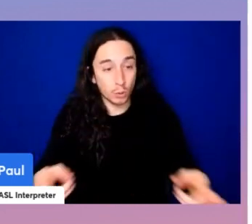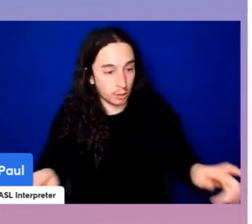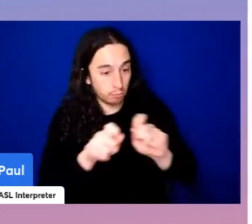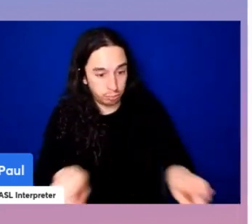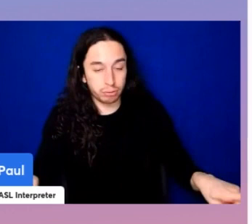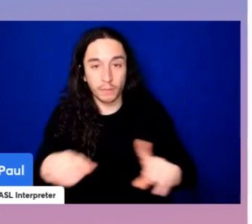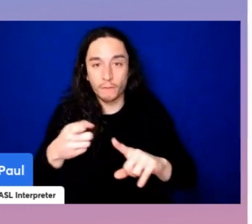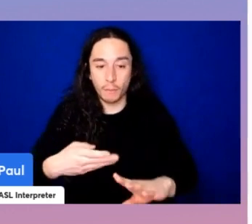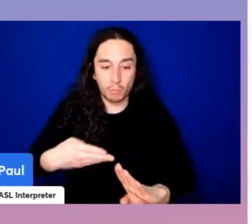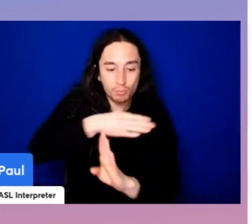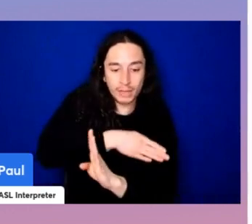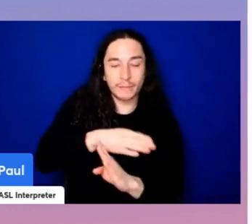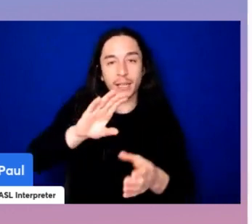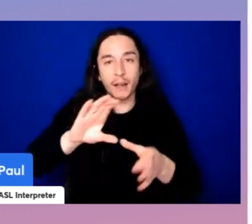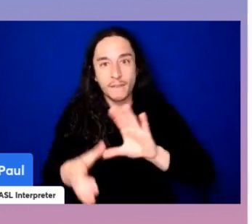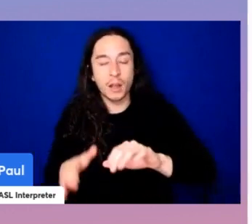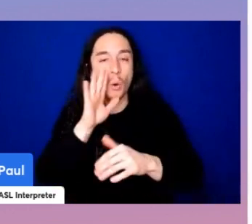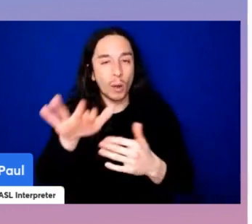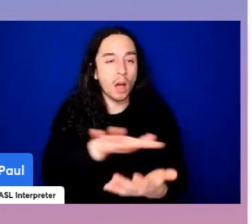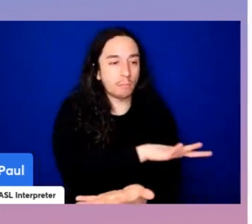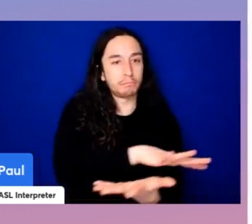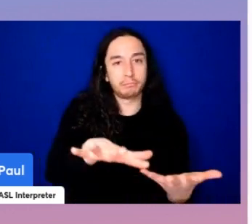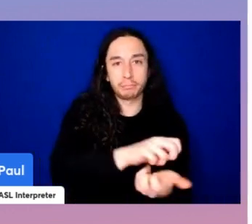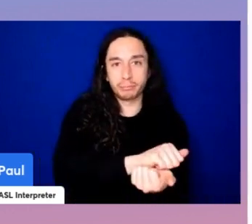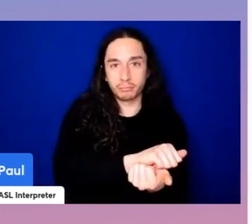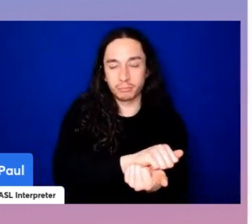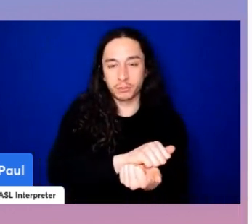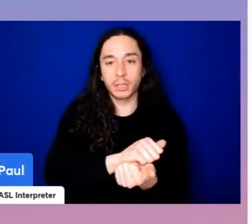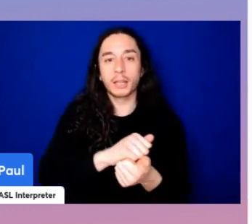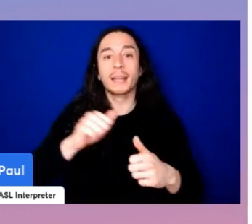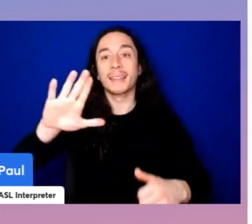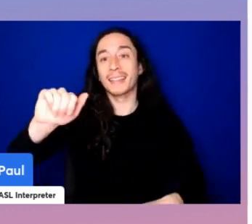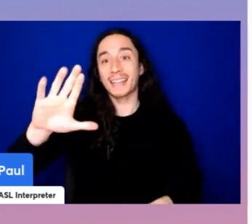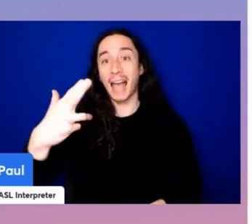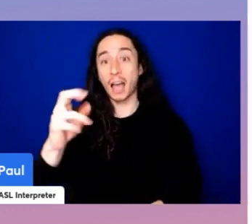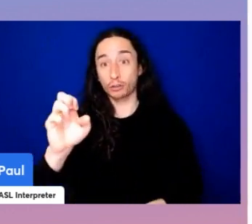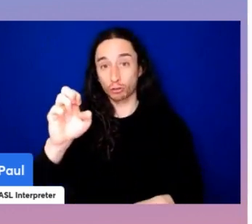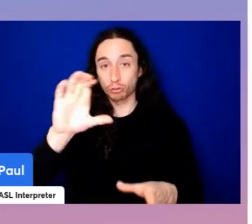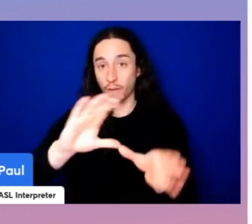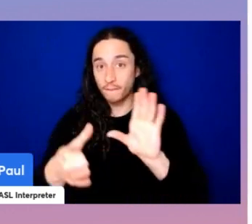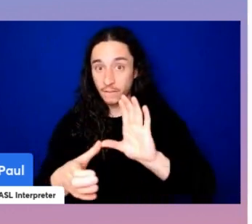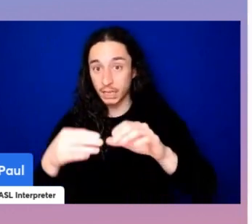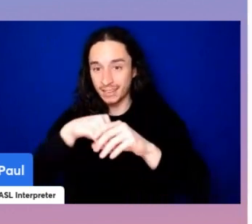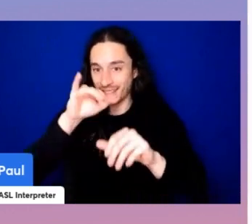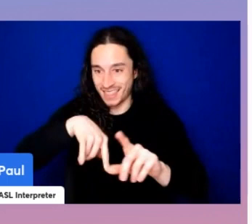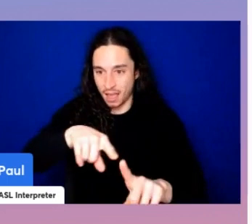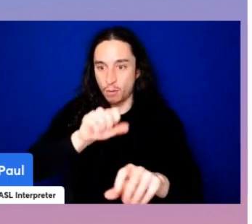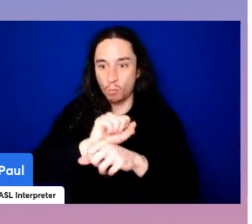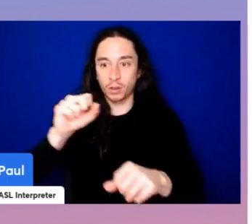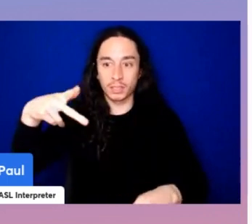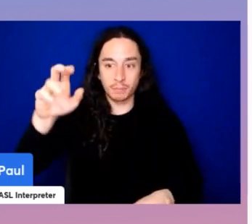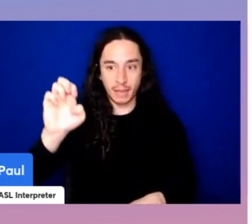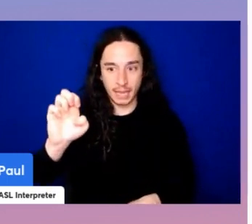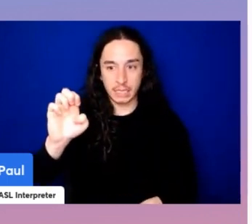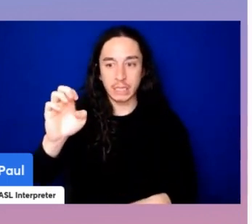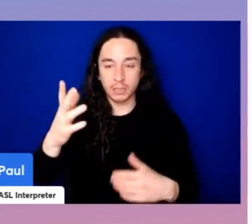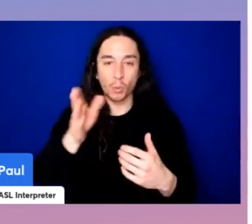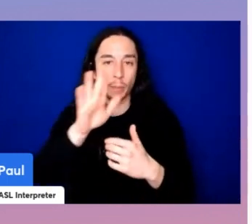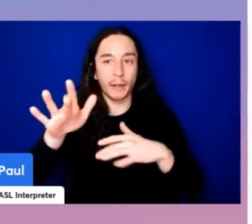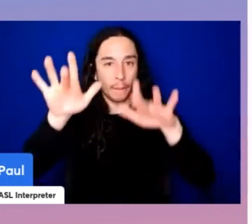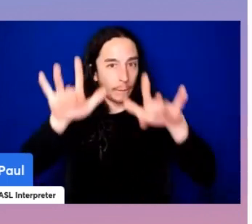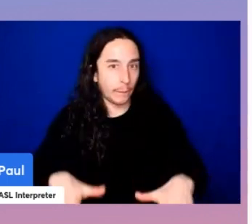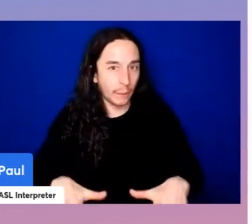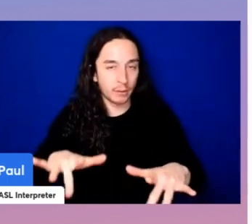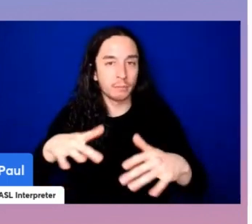previous configuration will get destroyed, and the cached configuration in that workspace will be an empty